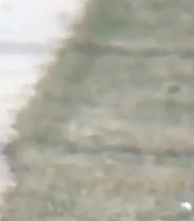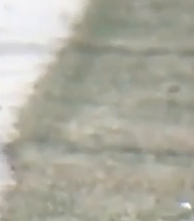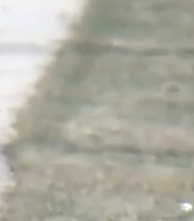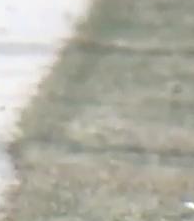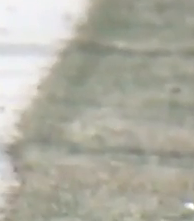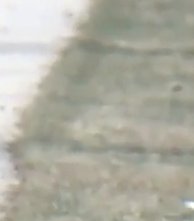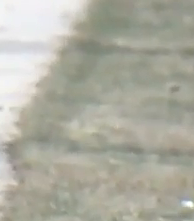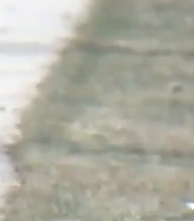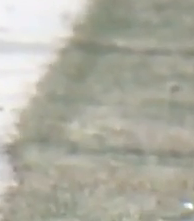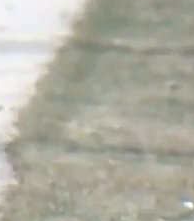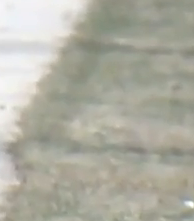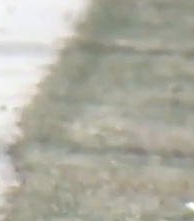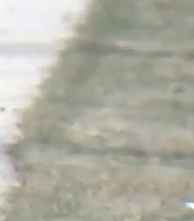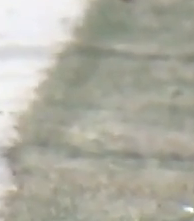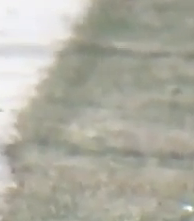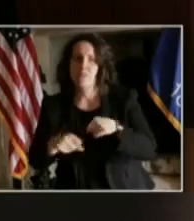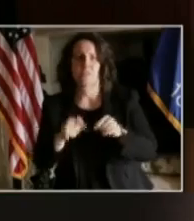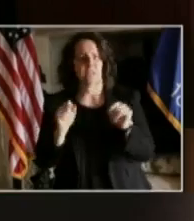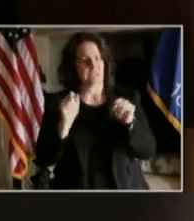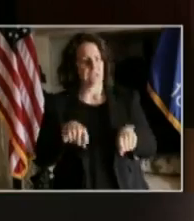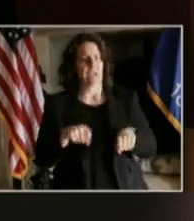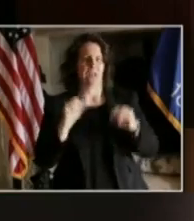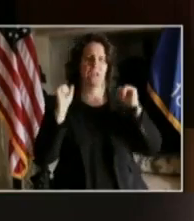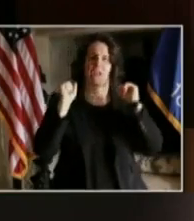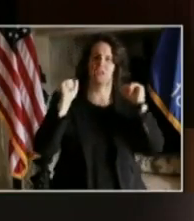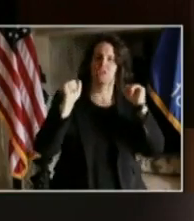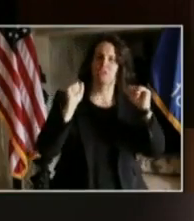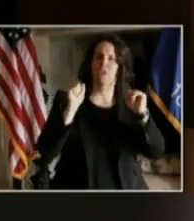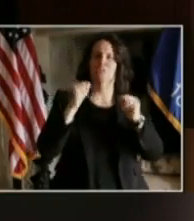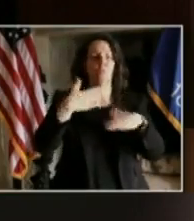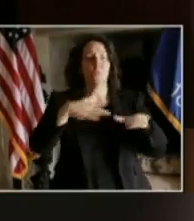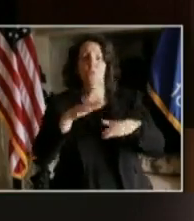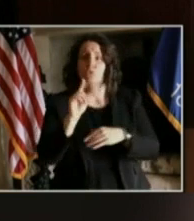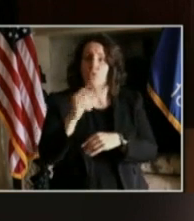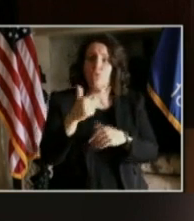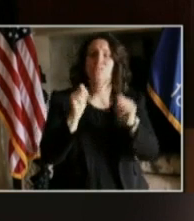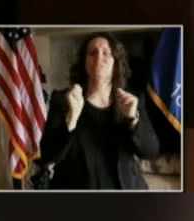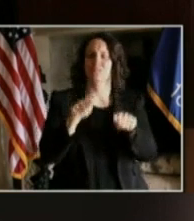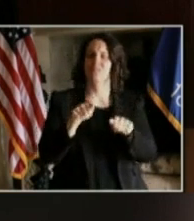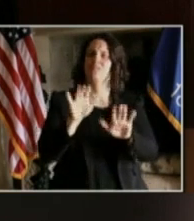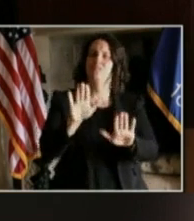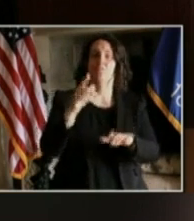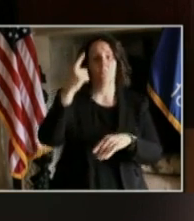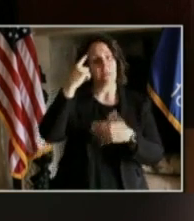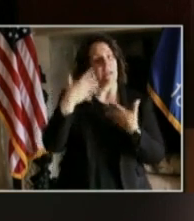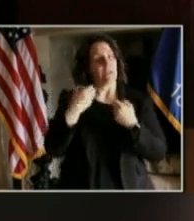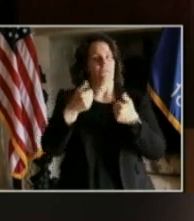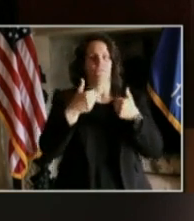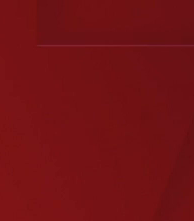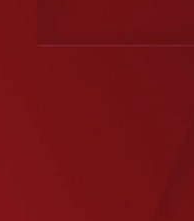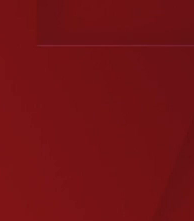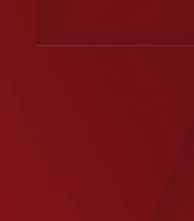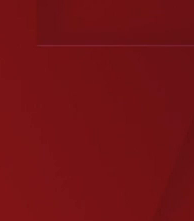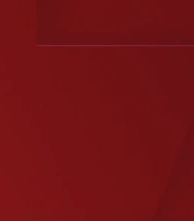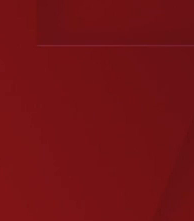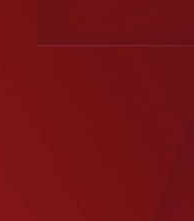exercise and it's good for everybody's mental health. But please don't take any other unnecessary